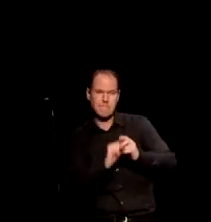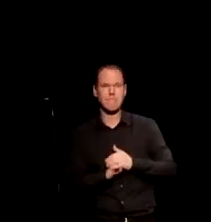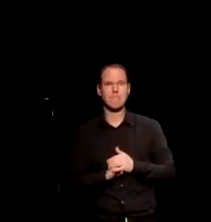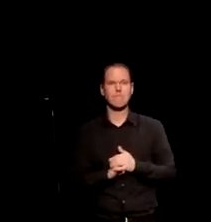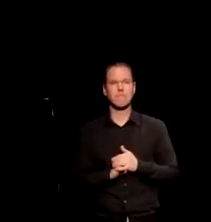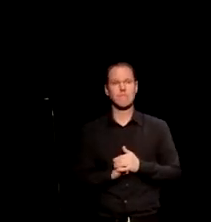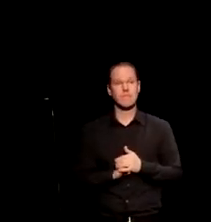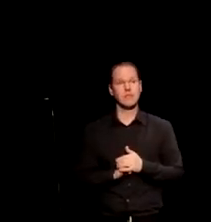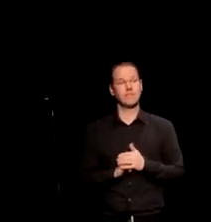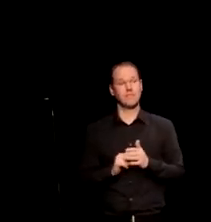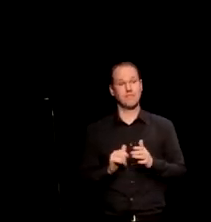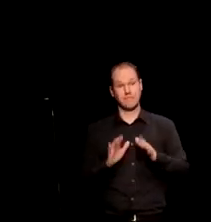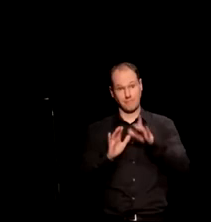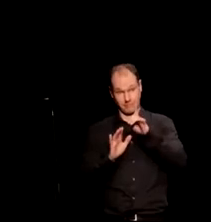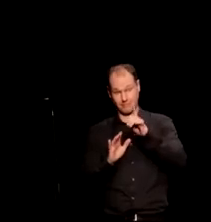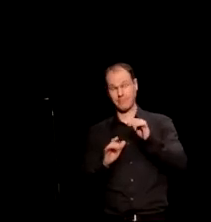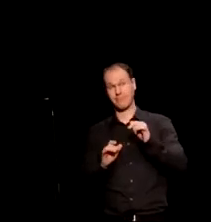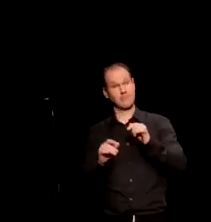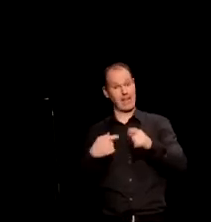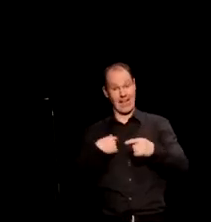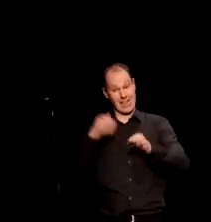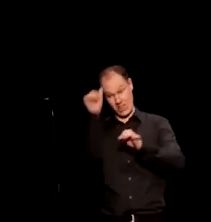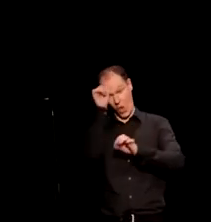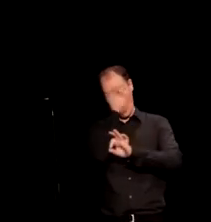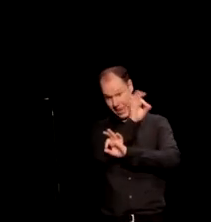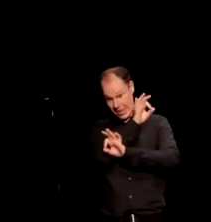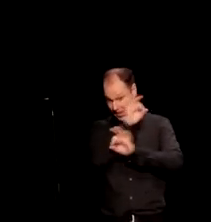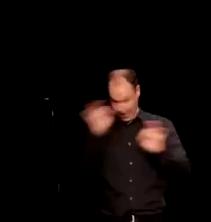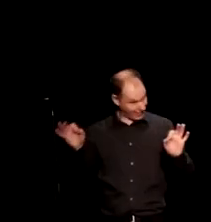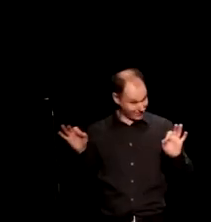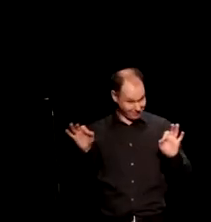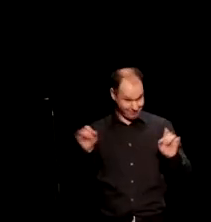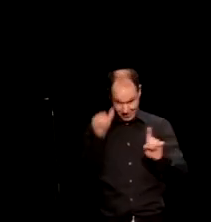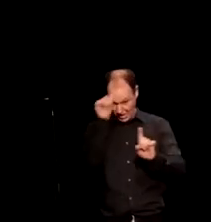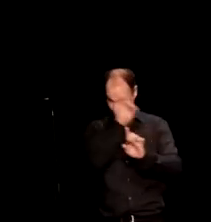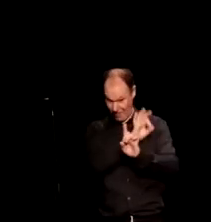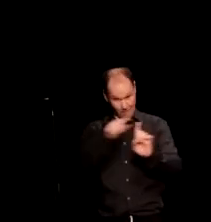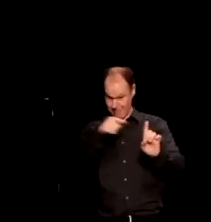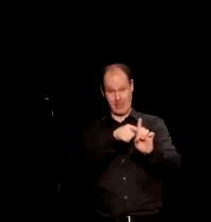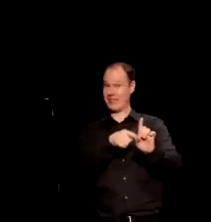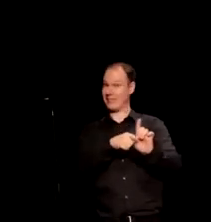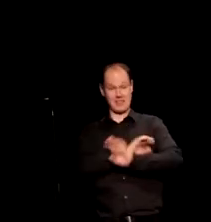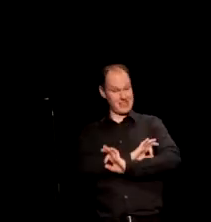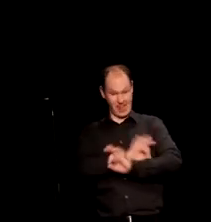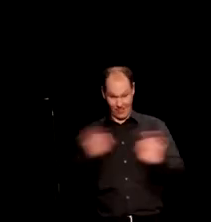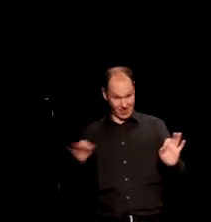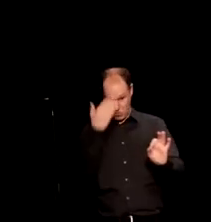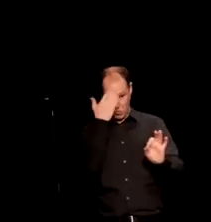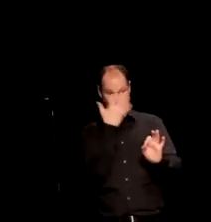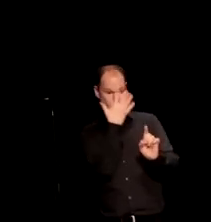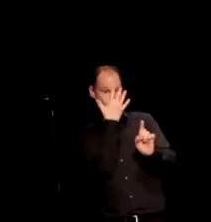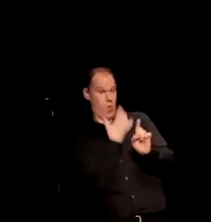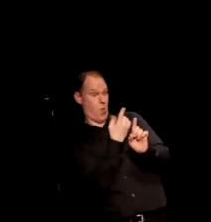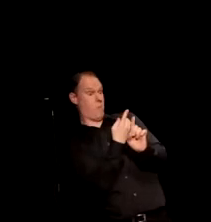I knew nothing. I knew nothing. I didn't know she existed before I read the play. I didn't know who she was.